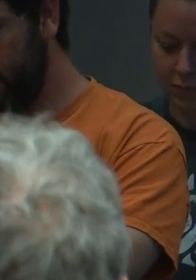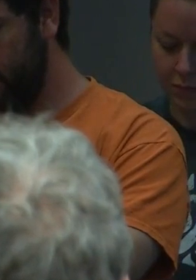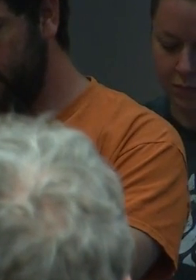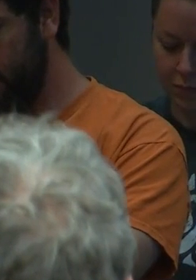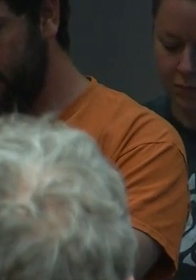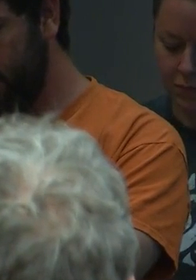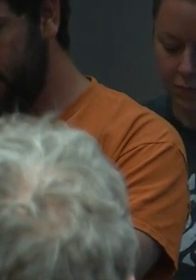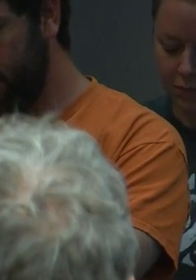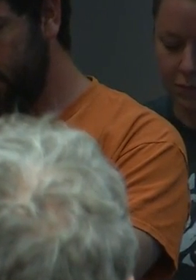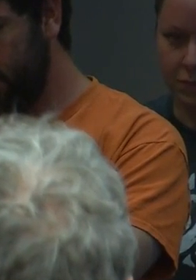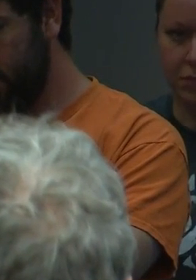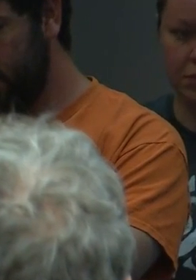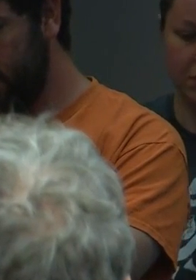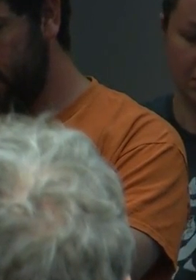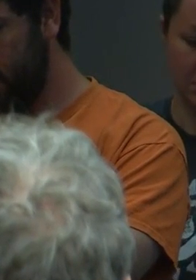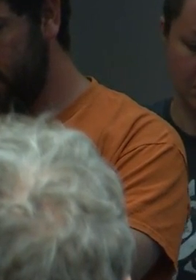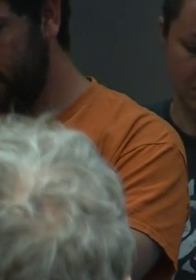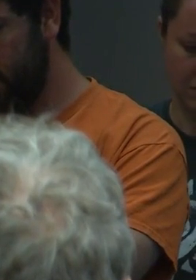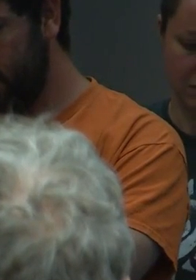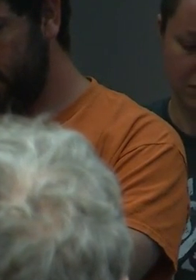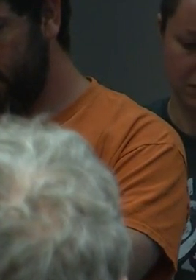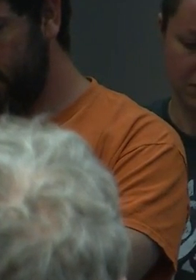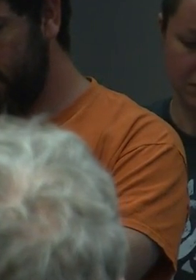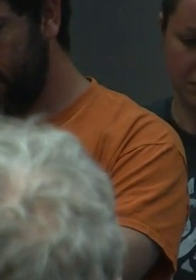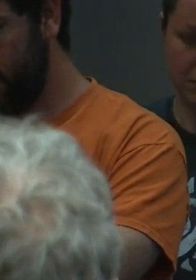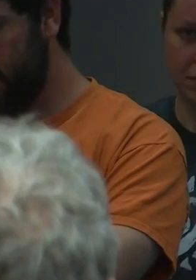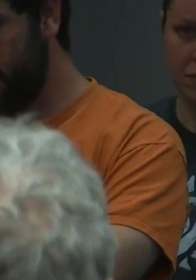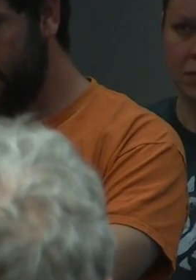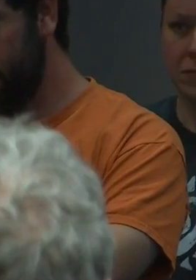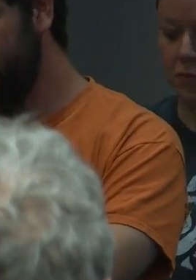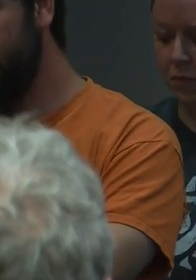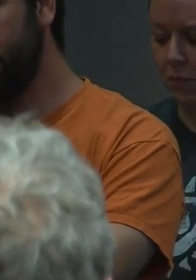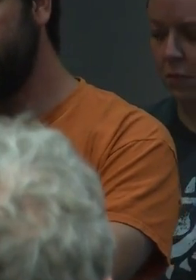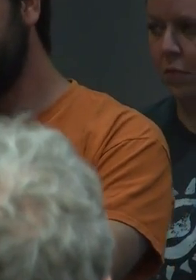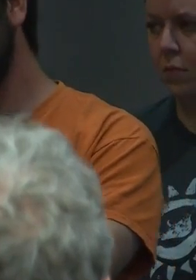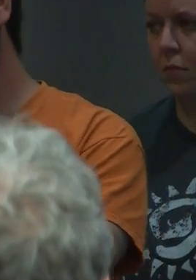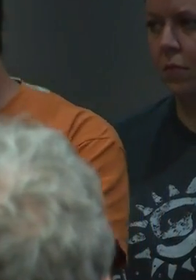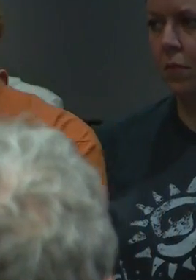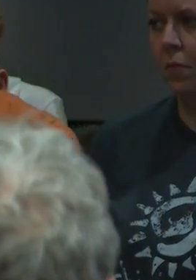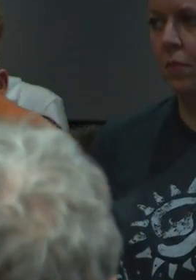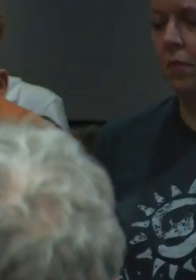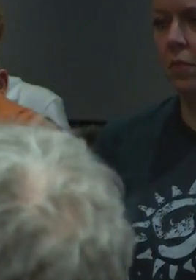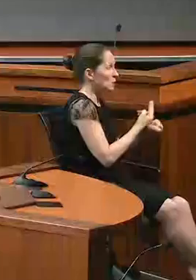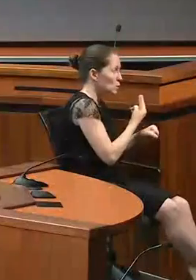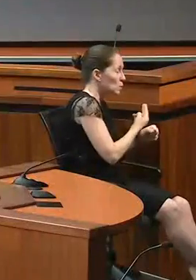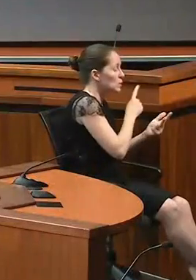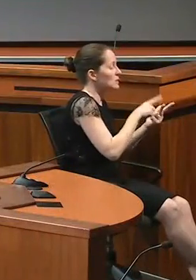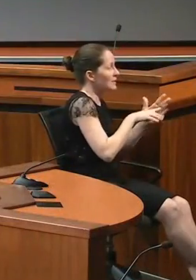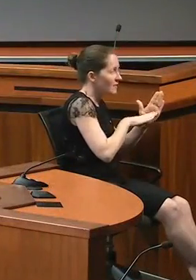years? For example, you mentioned zoning protections, development, land use. I